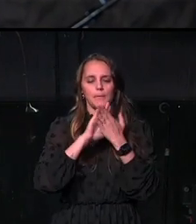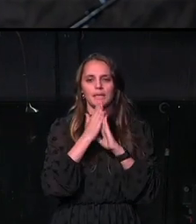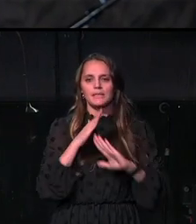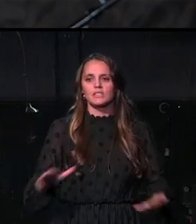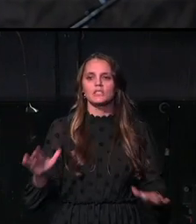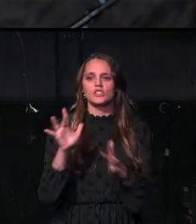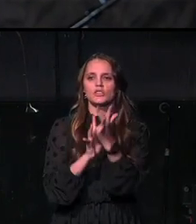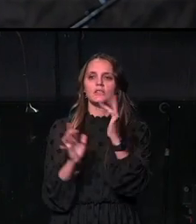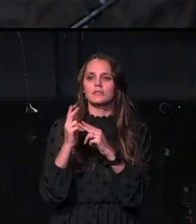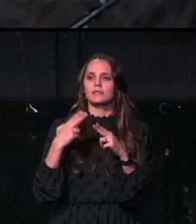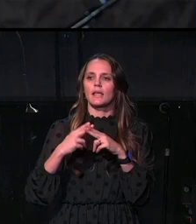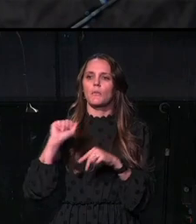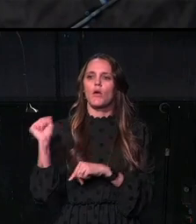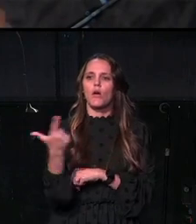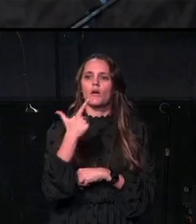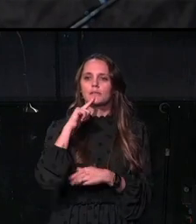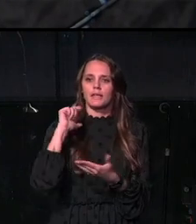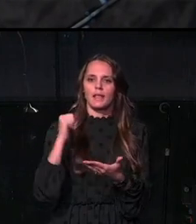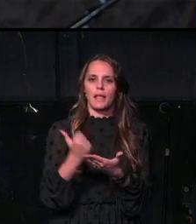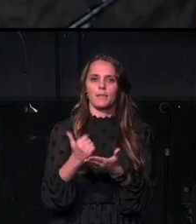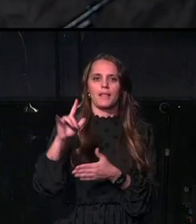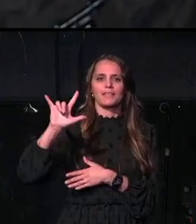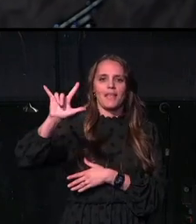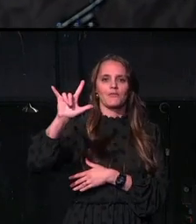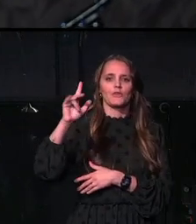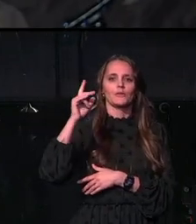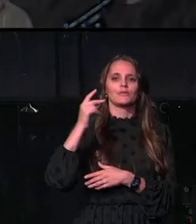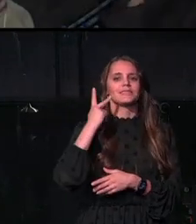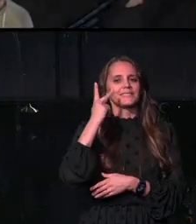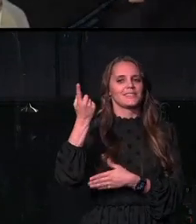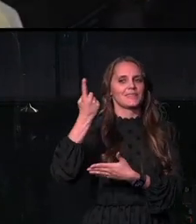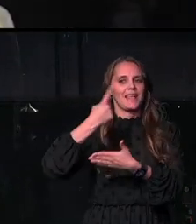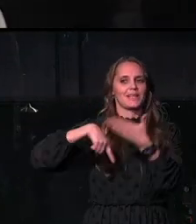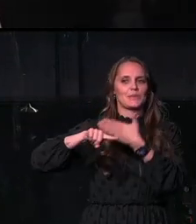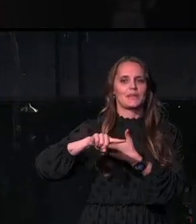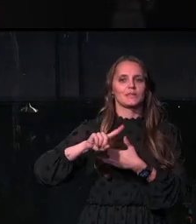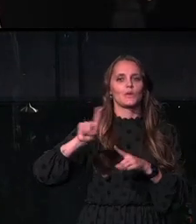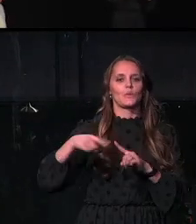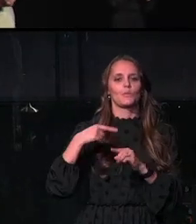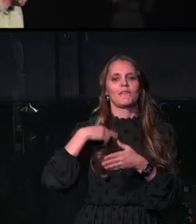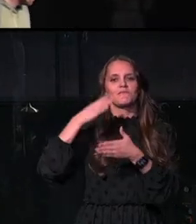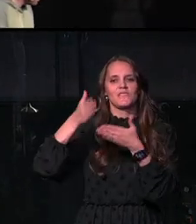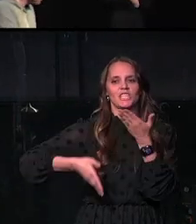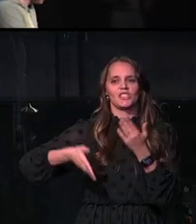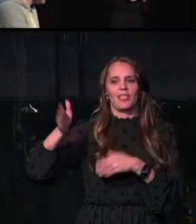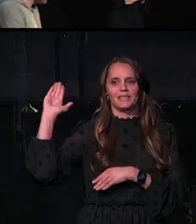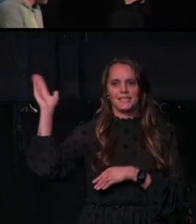people said together, amen. Love you a lot. We'll see you next week as we close out this series.